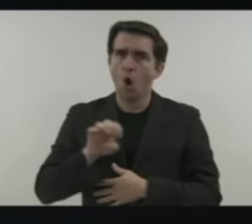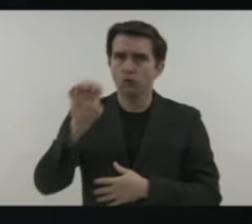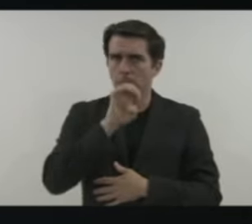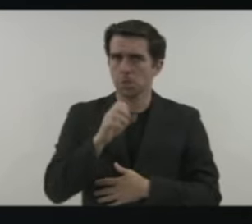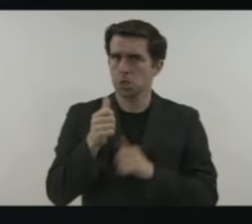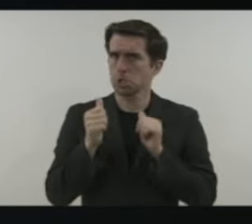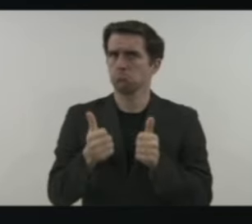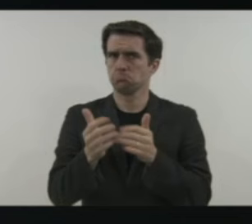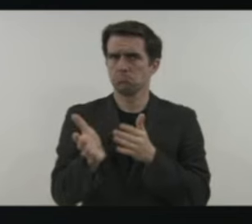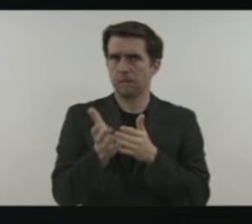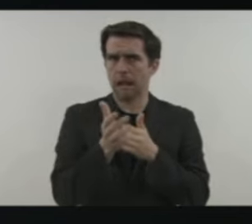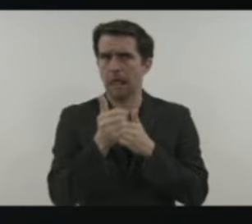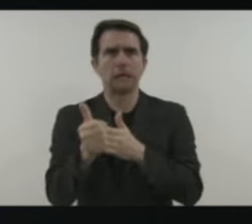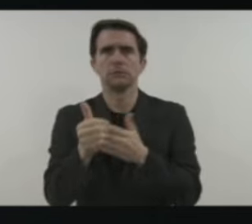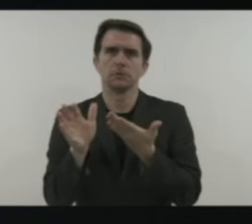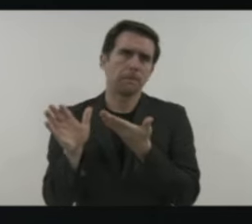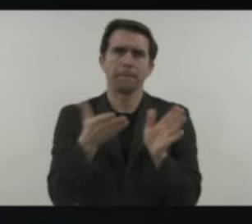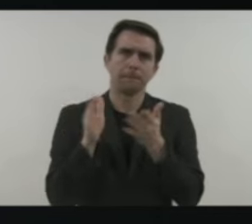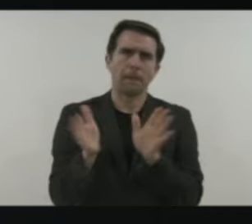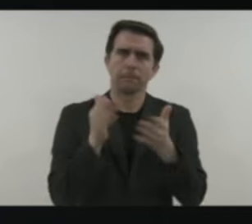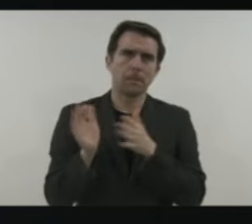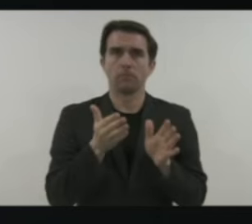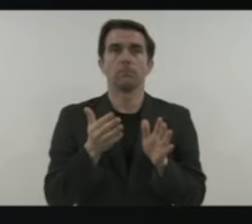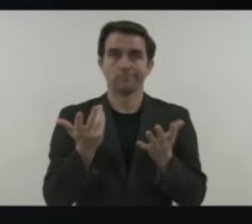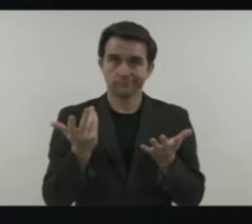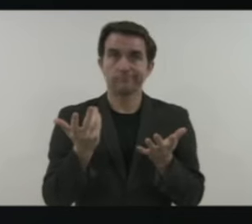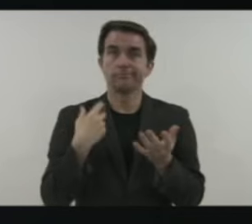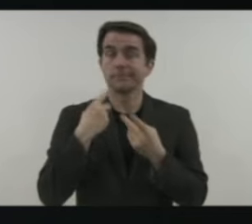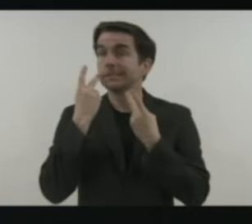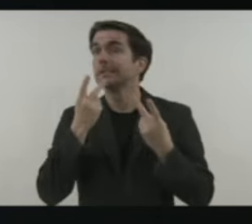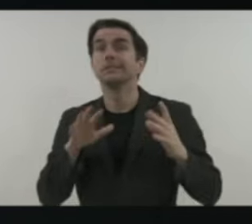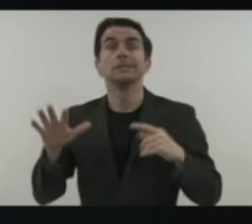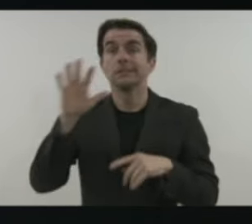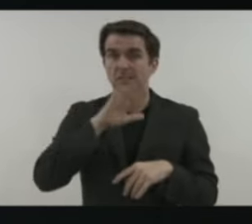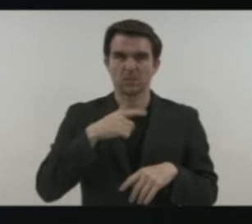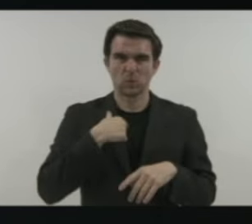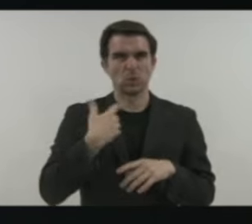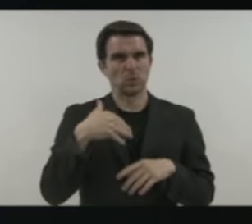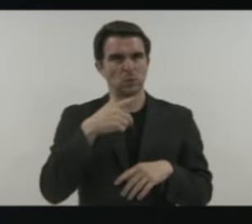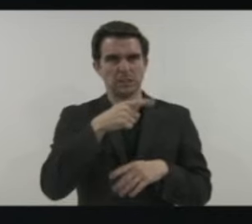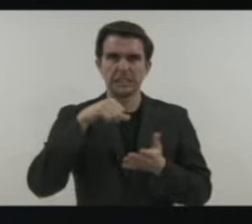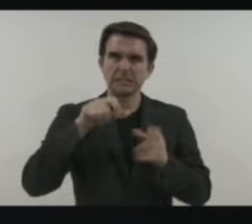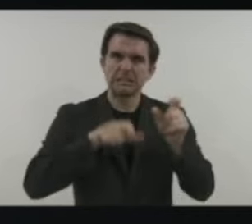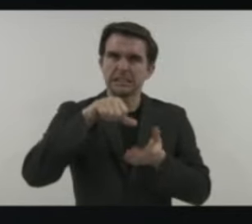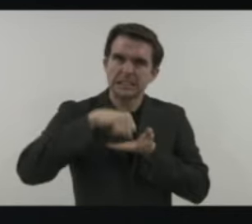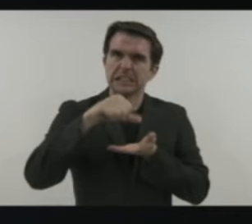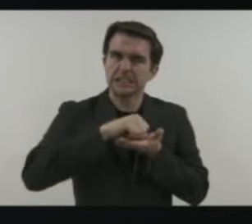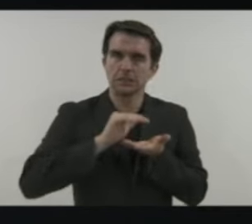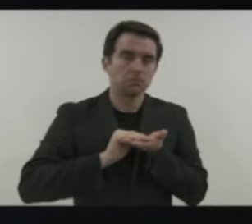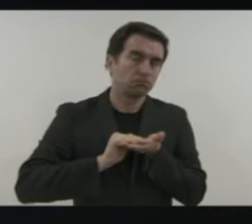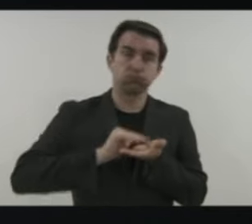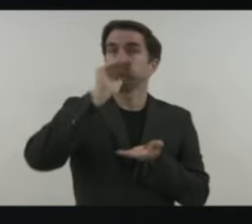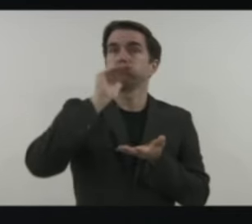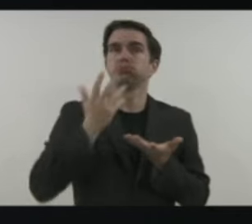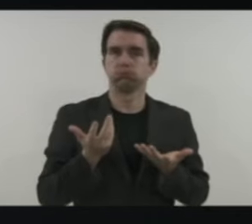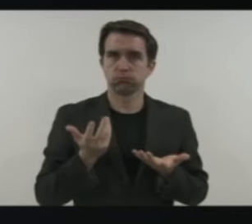in defending the rules of free trade. Yet Europe accounts for a diminishing share of global emissions,